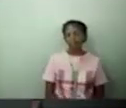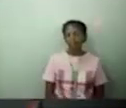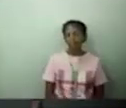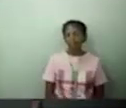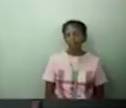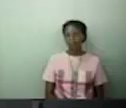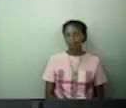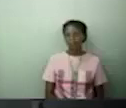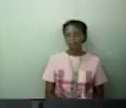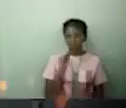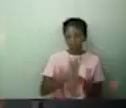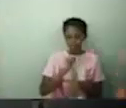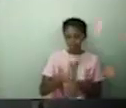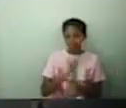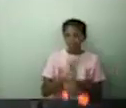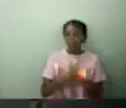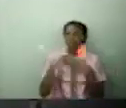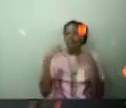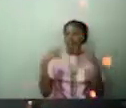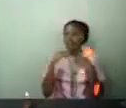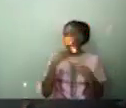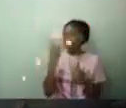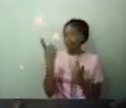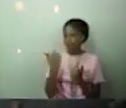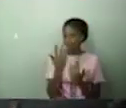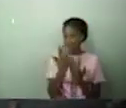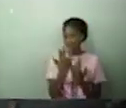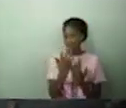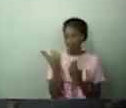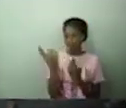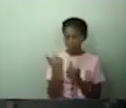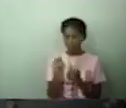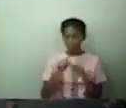As they are working on it, I wanted that song to just make a point.